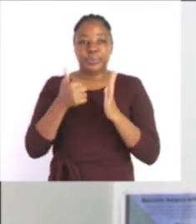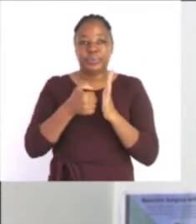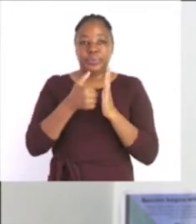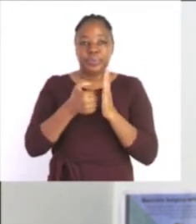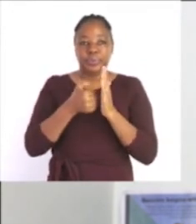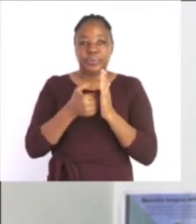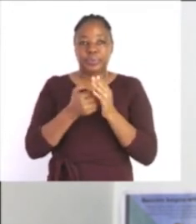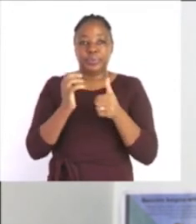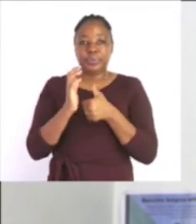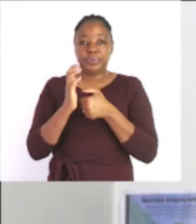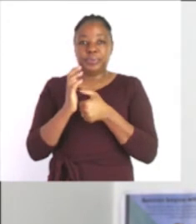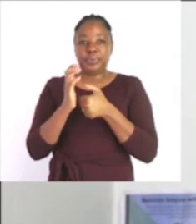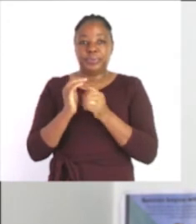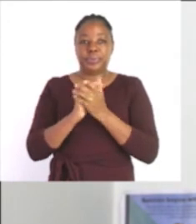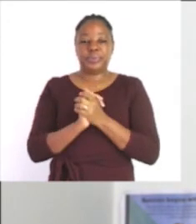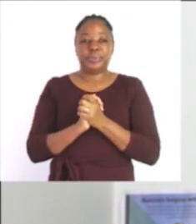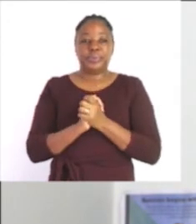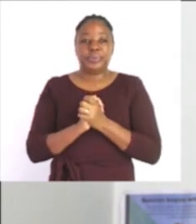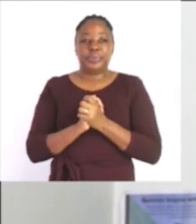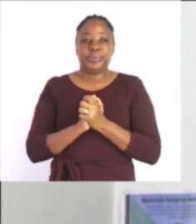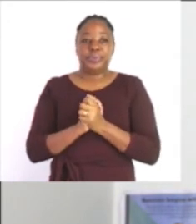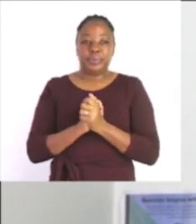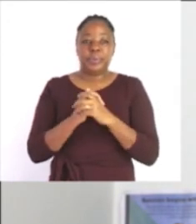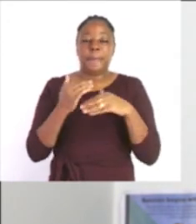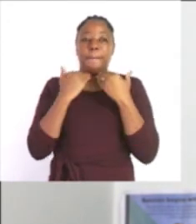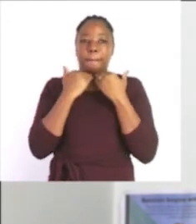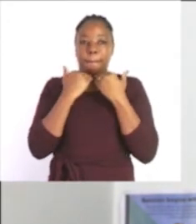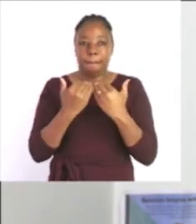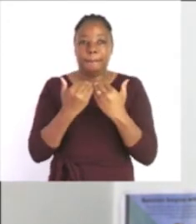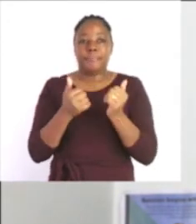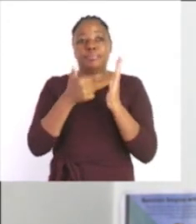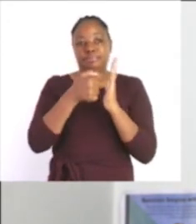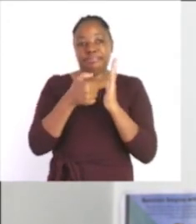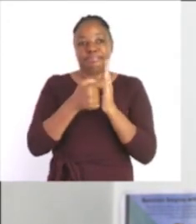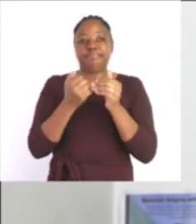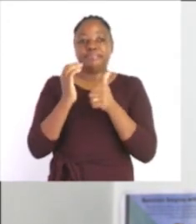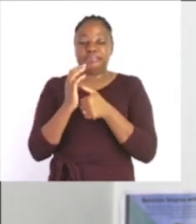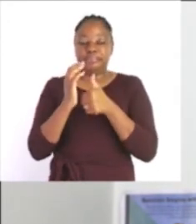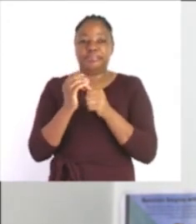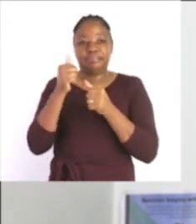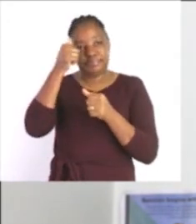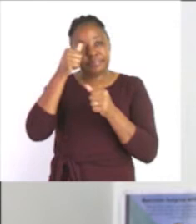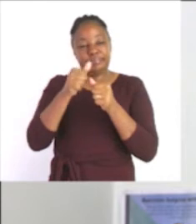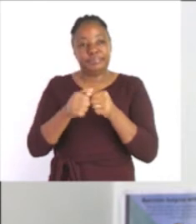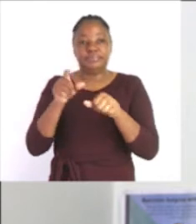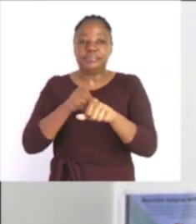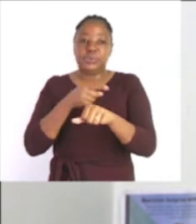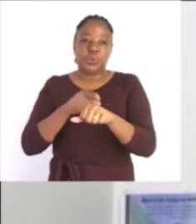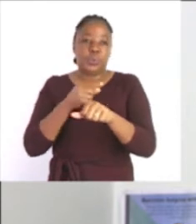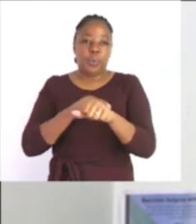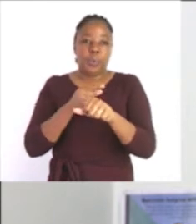it's very important for us to sanitize our hands. Remember, you have to sanitize your hands